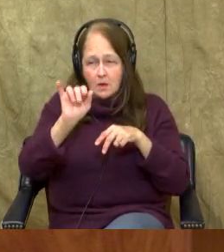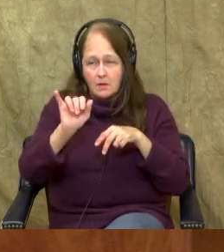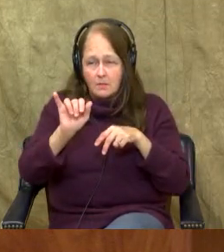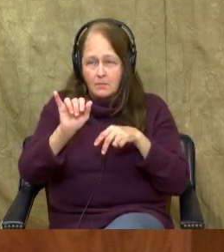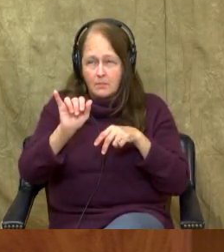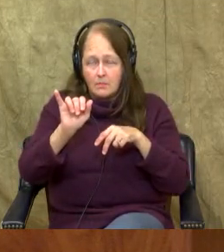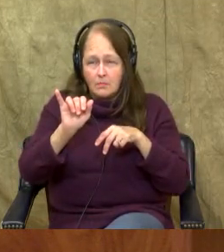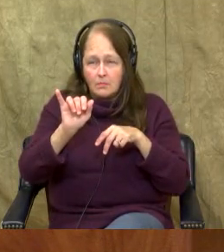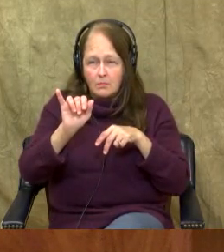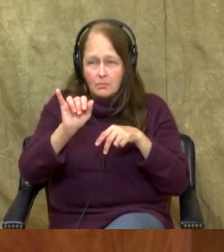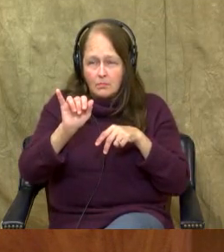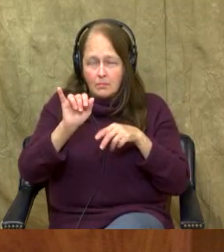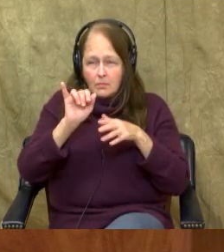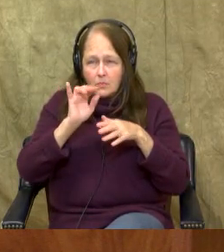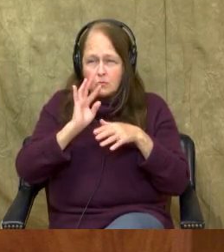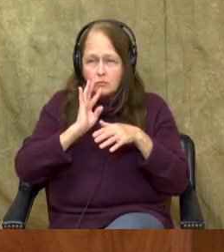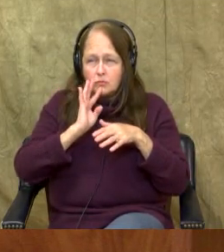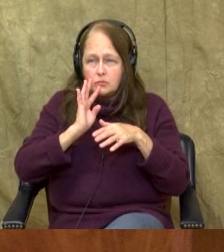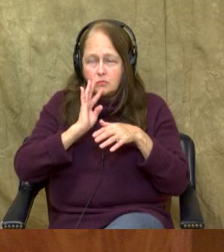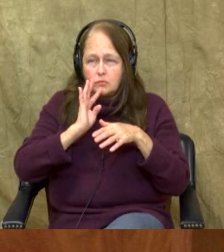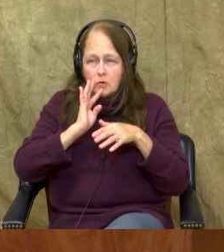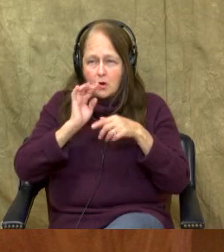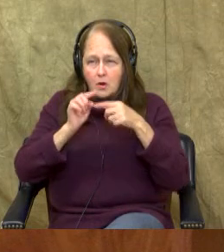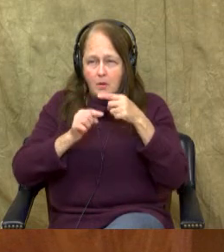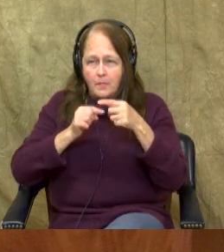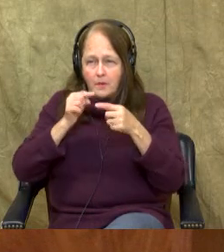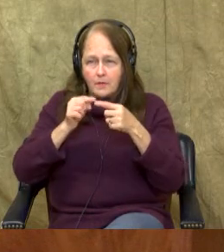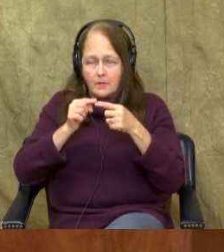Well, they did talk about the